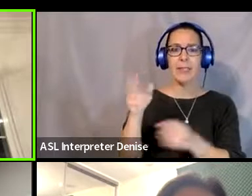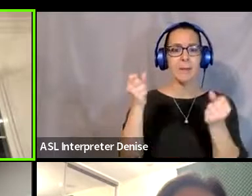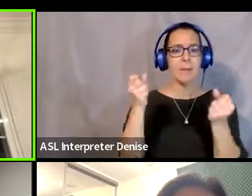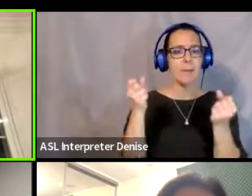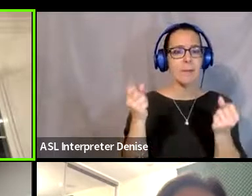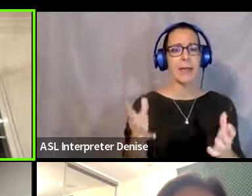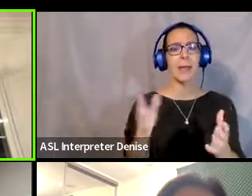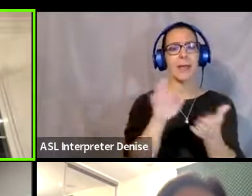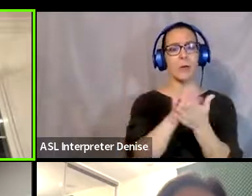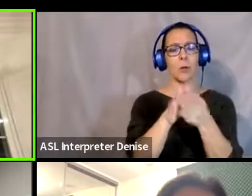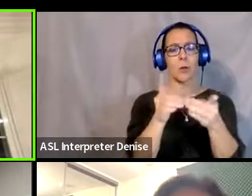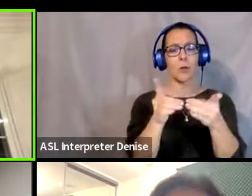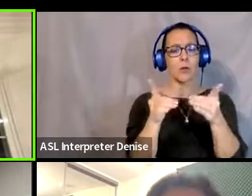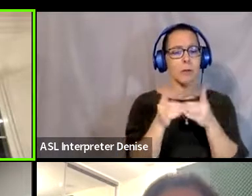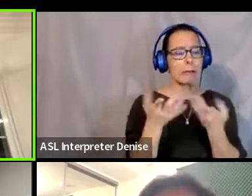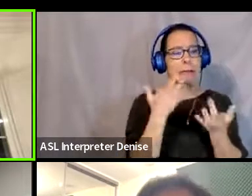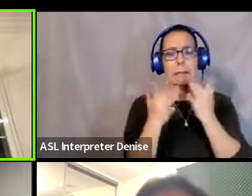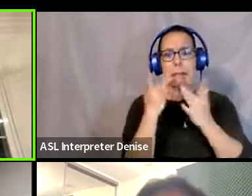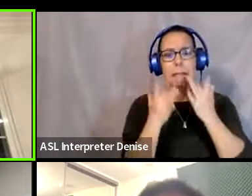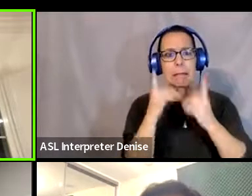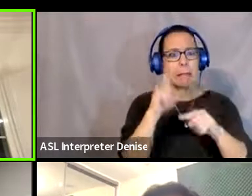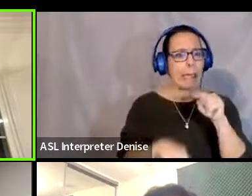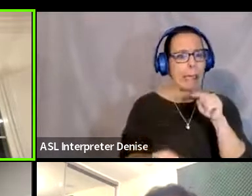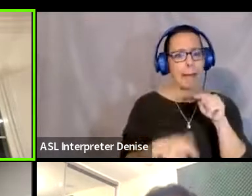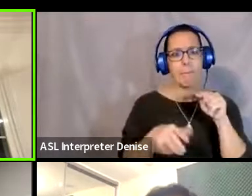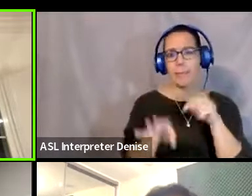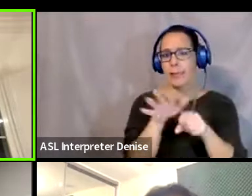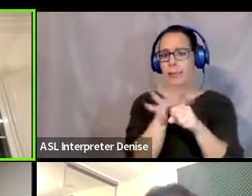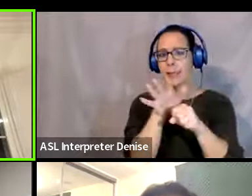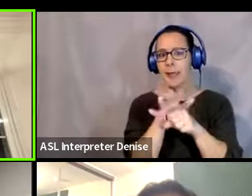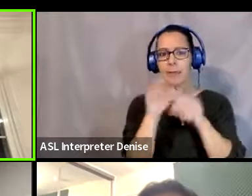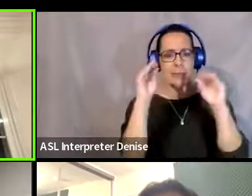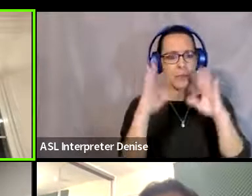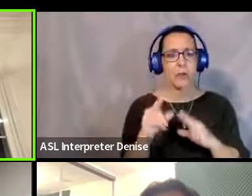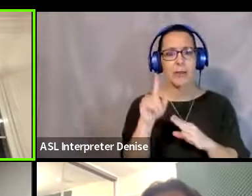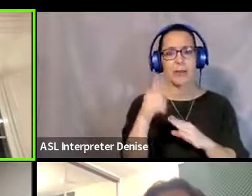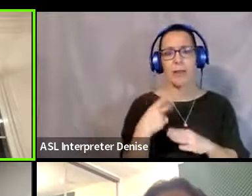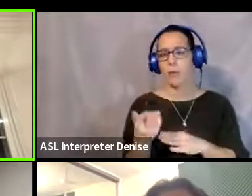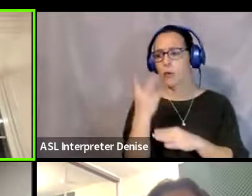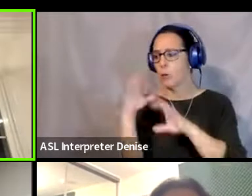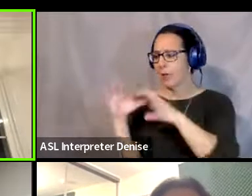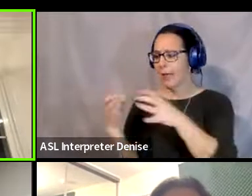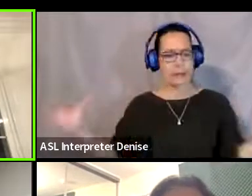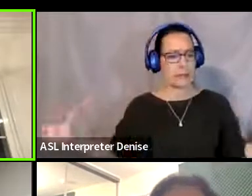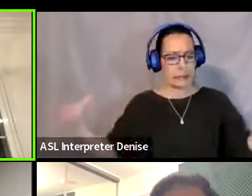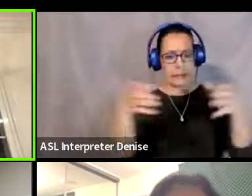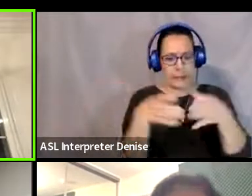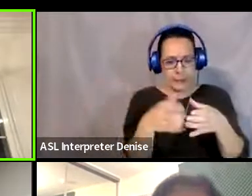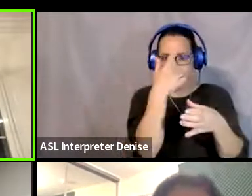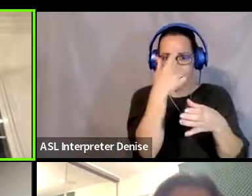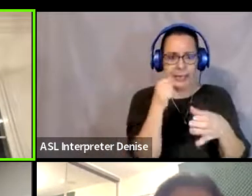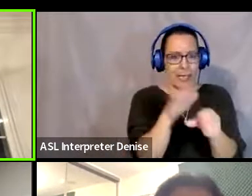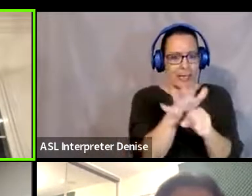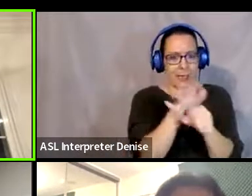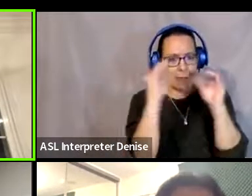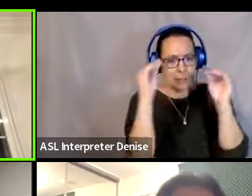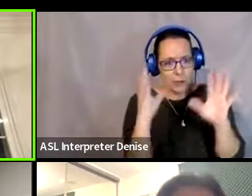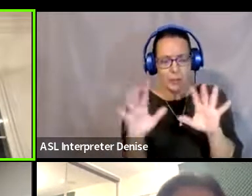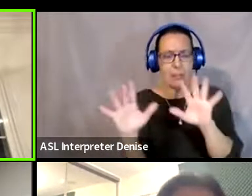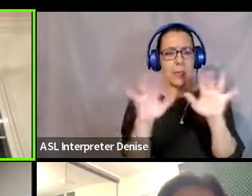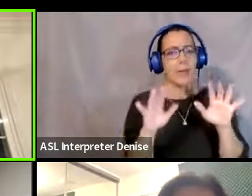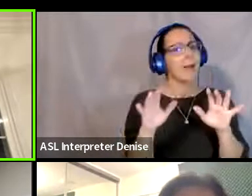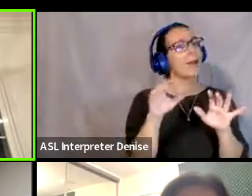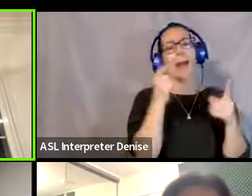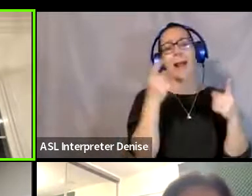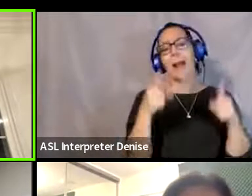covering classes and consolidating classes in the gymnasiums. And that's not happening at AEA. And that's